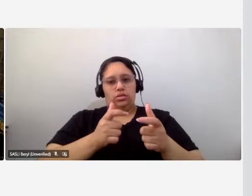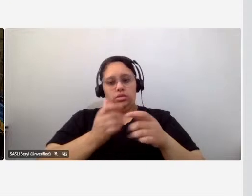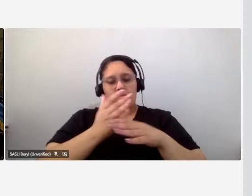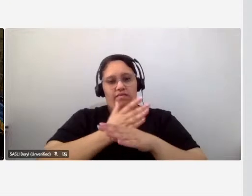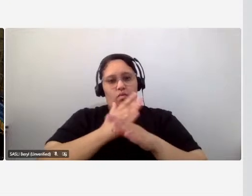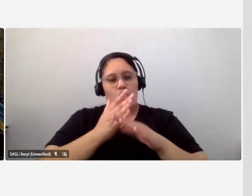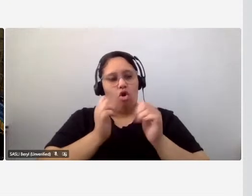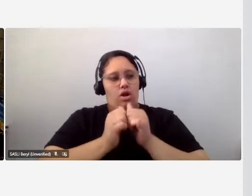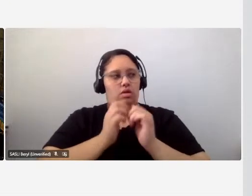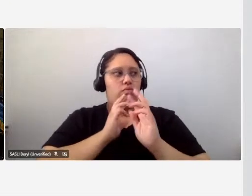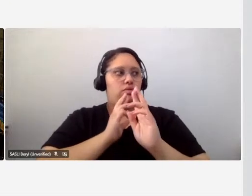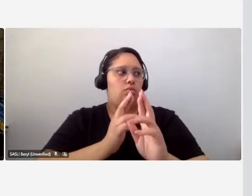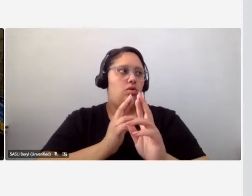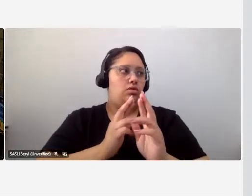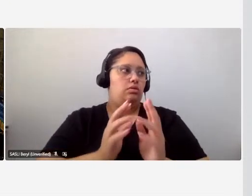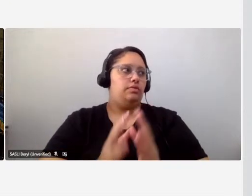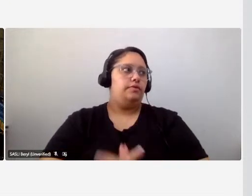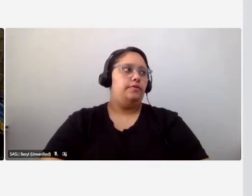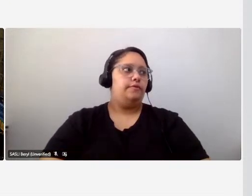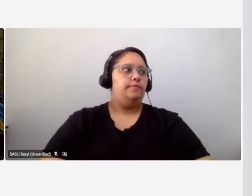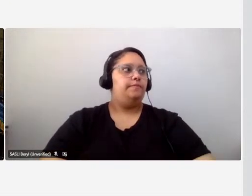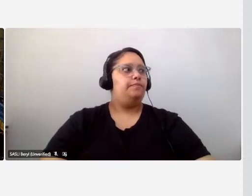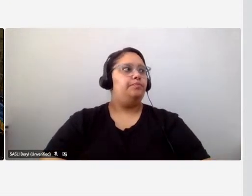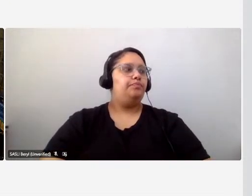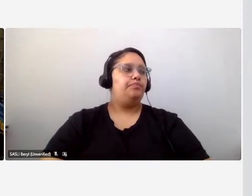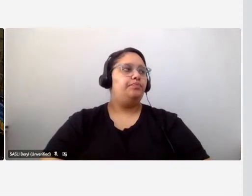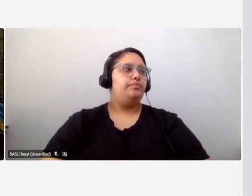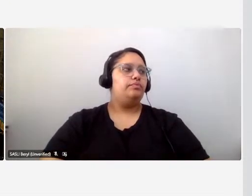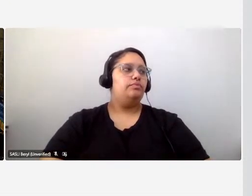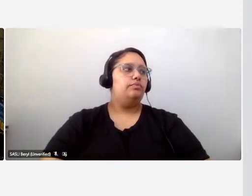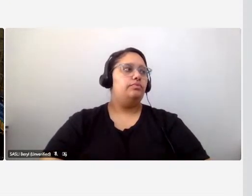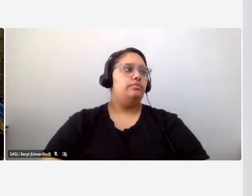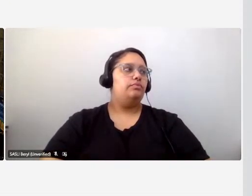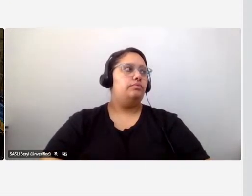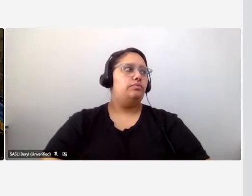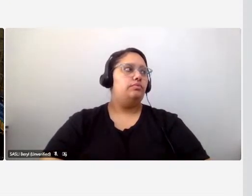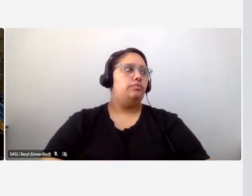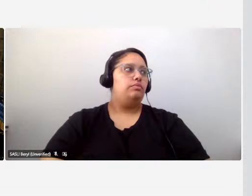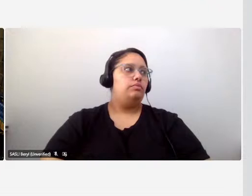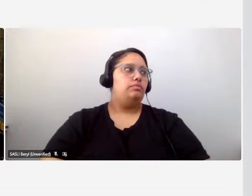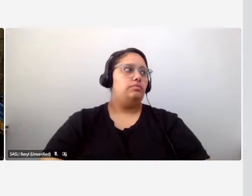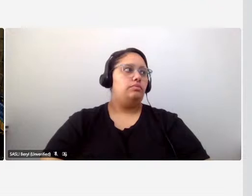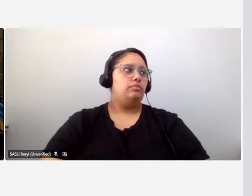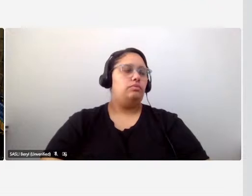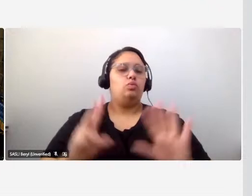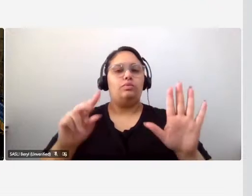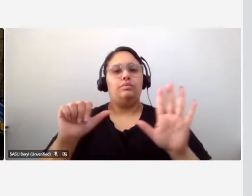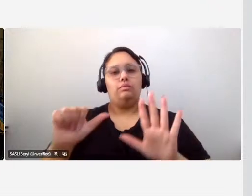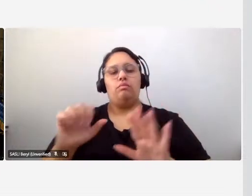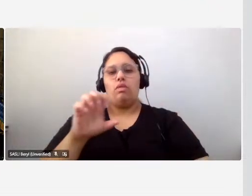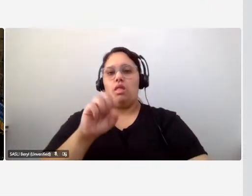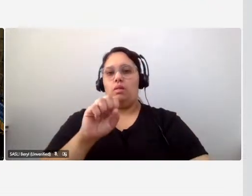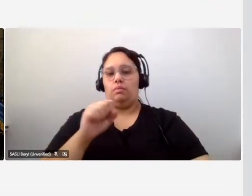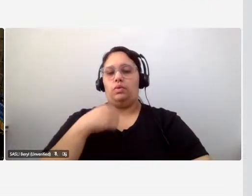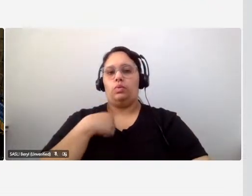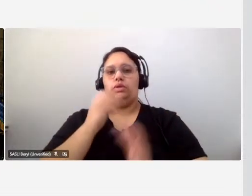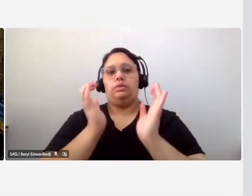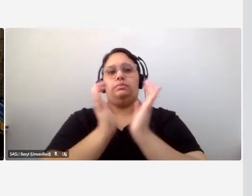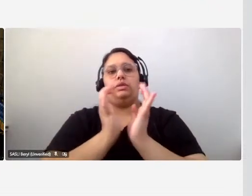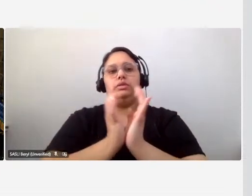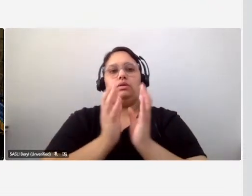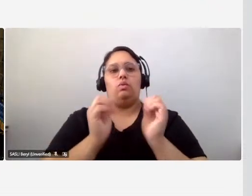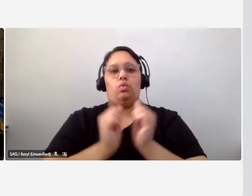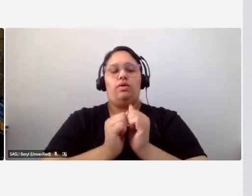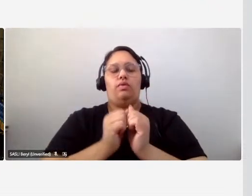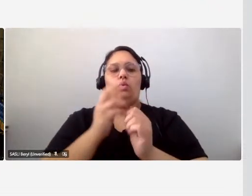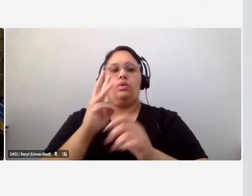response, because they're experts in the field. On the 26th of September, in fact, we had a meeting with the Western Cape